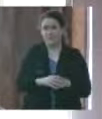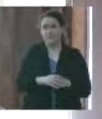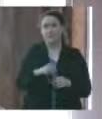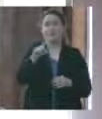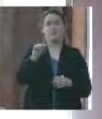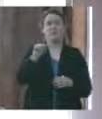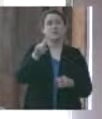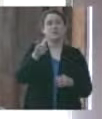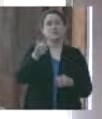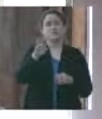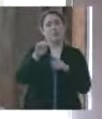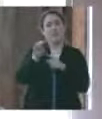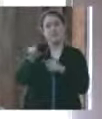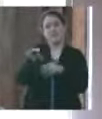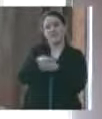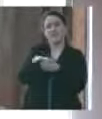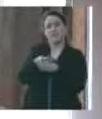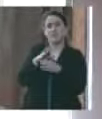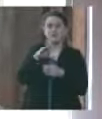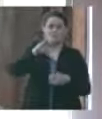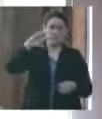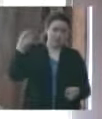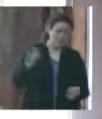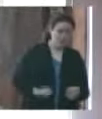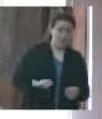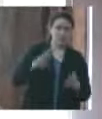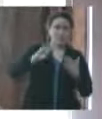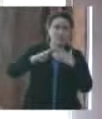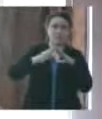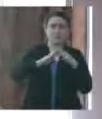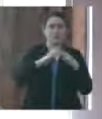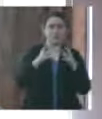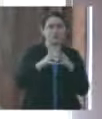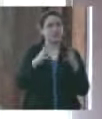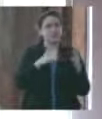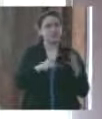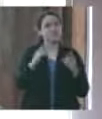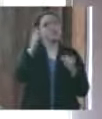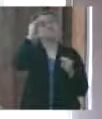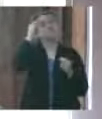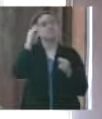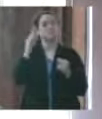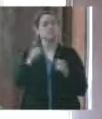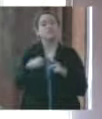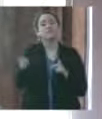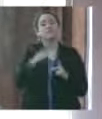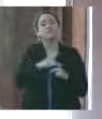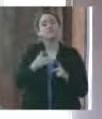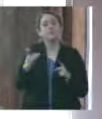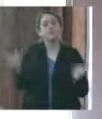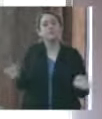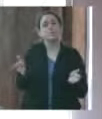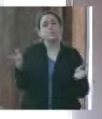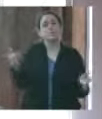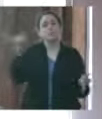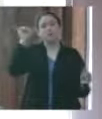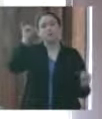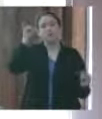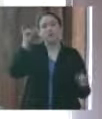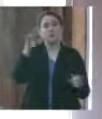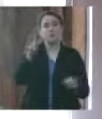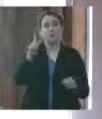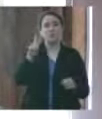ancient community, steeped in ritual, and they are basically buffalo herders. The